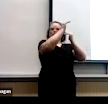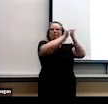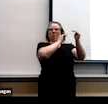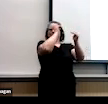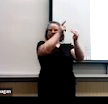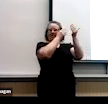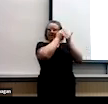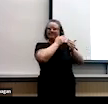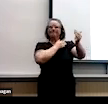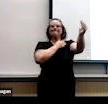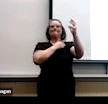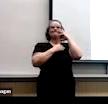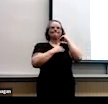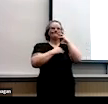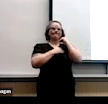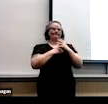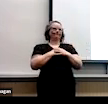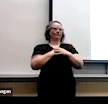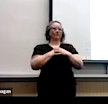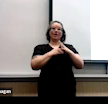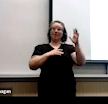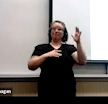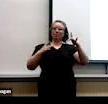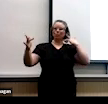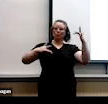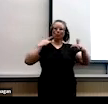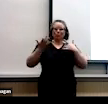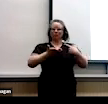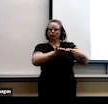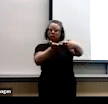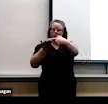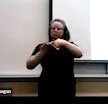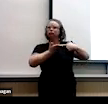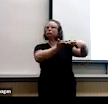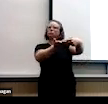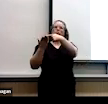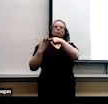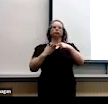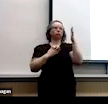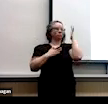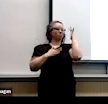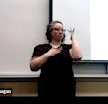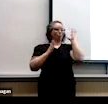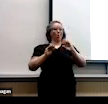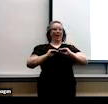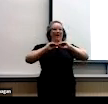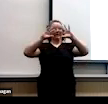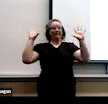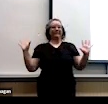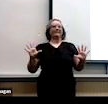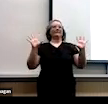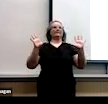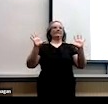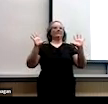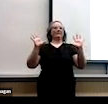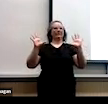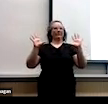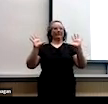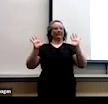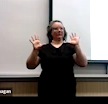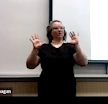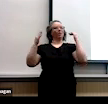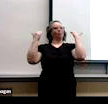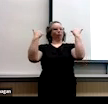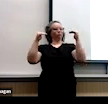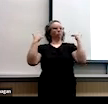way to think about doing this. This is not something where there's a lot of evidence to tell us these are, steps A, B, C, and D that must be taken. There's a lot of general thoughts